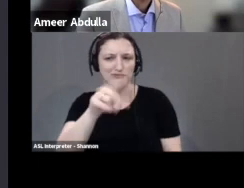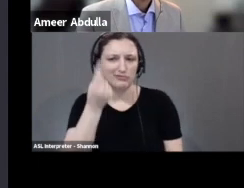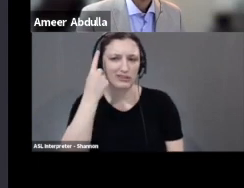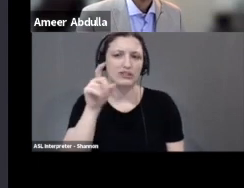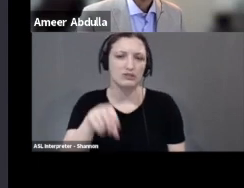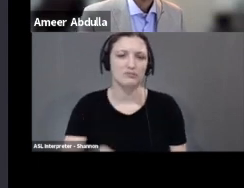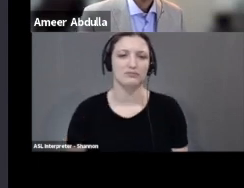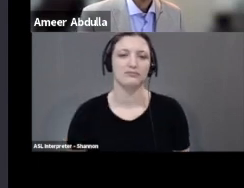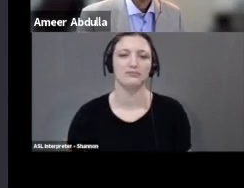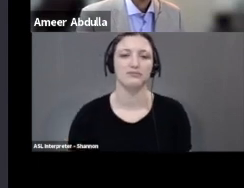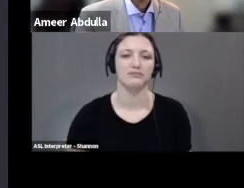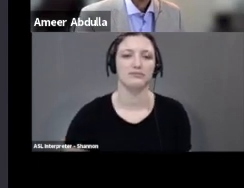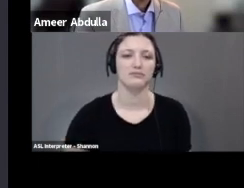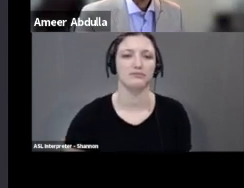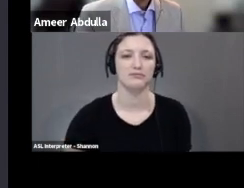All right.